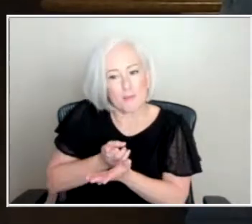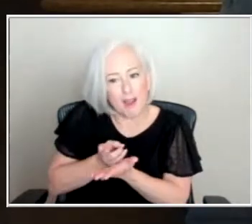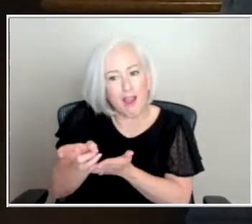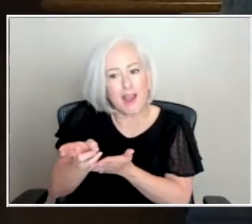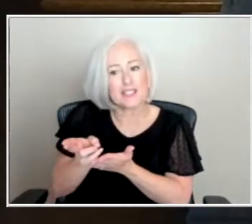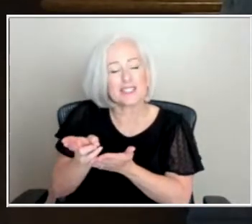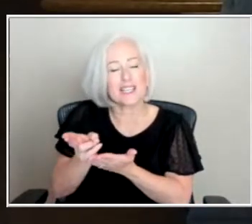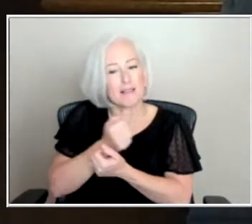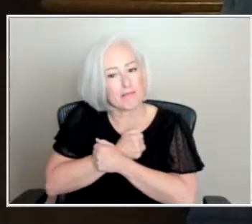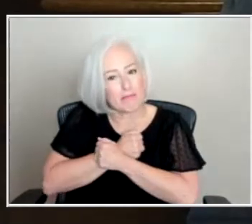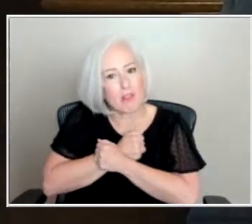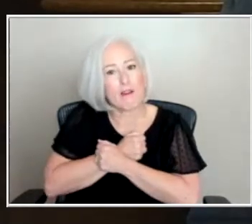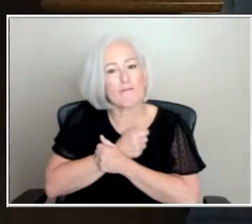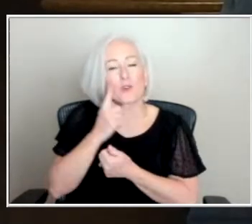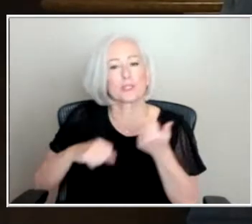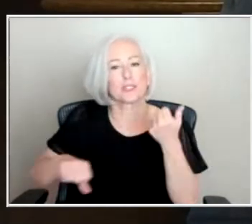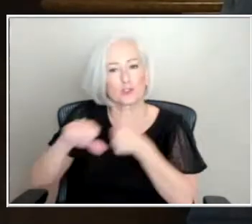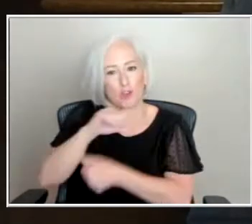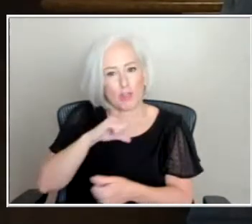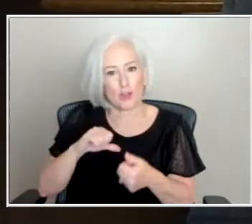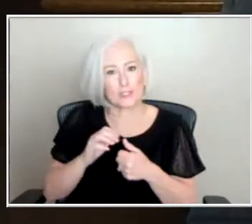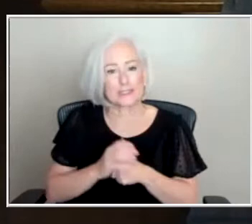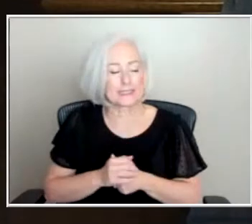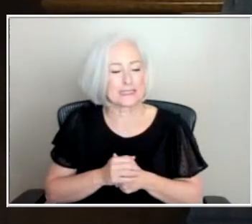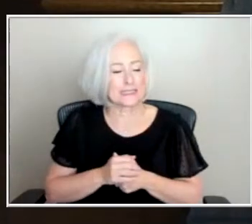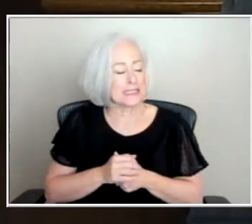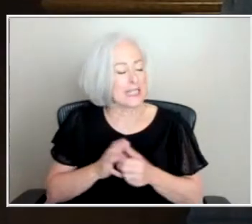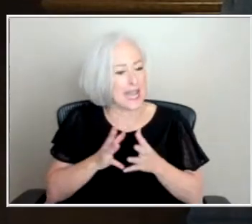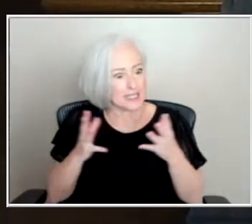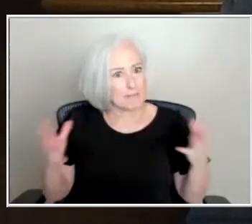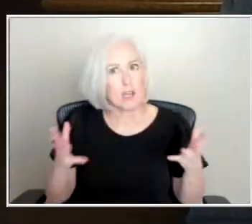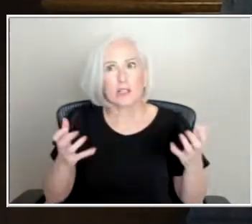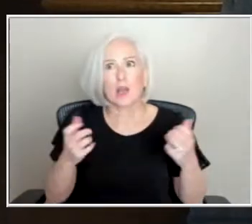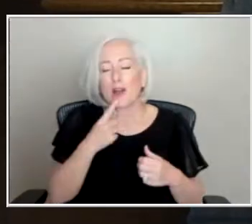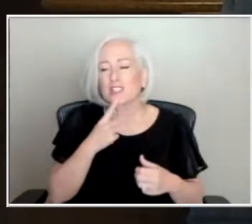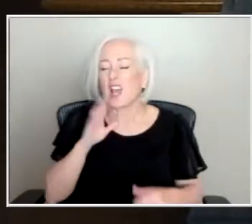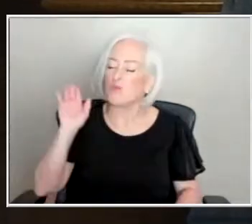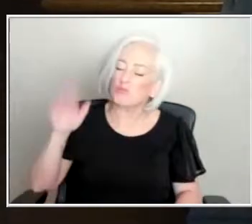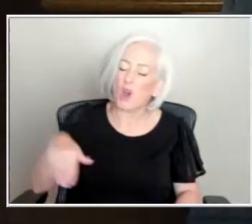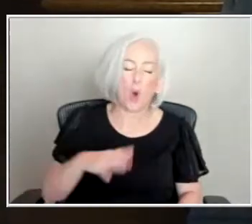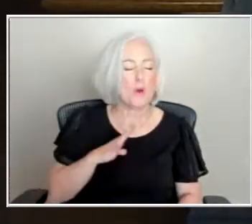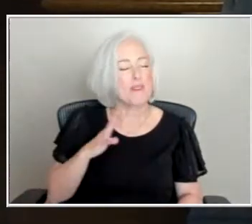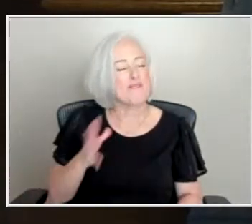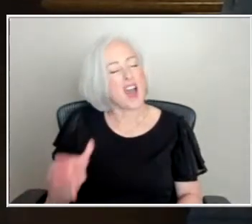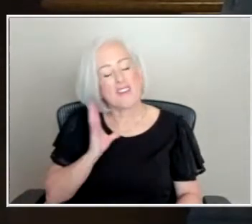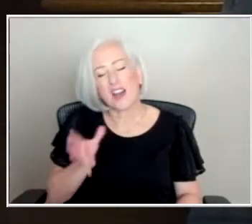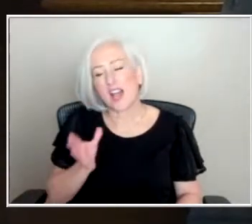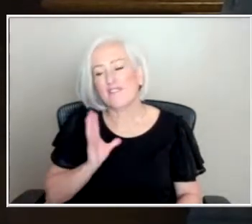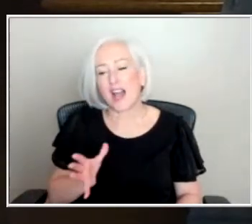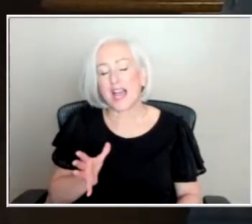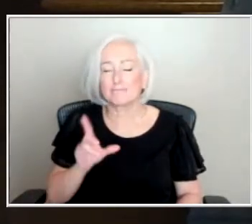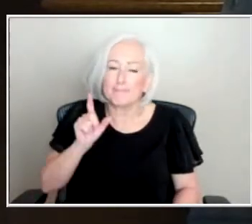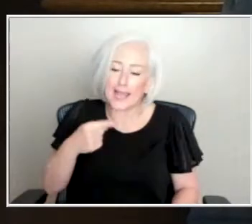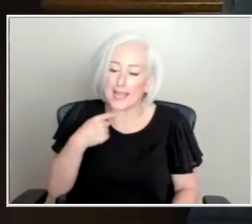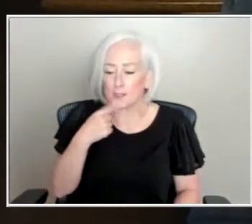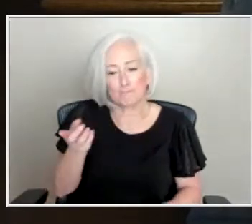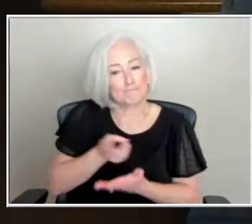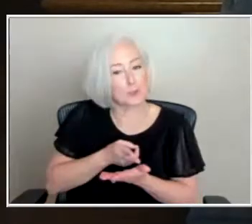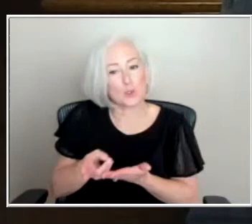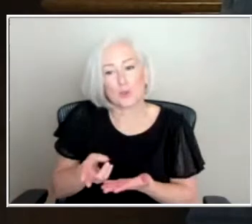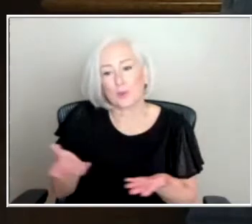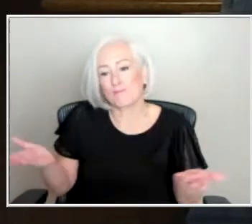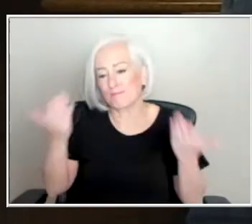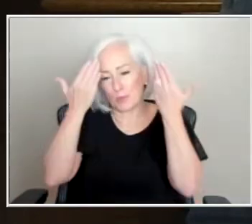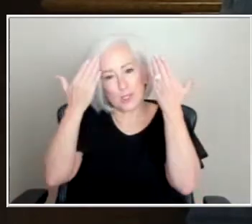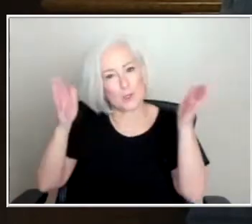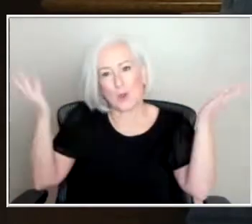our love for each other. And as much as I wanted to tell her, oh, this is going to be fine, you're going to be great, I had to tell her the truth, that we just simply